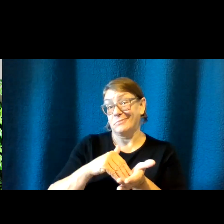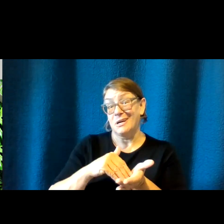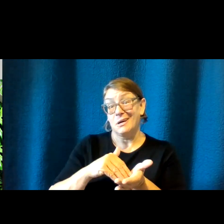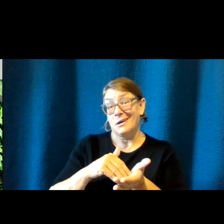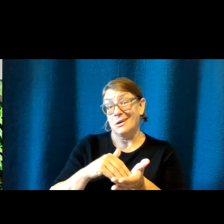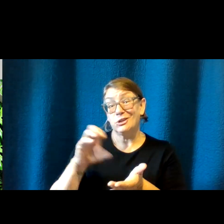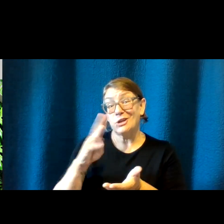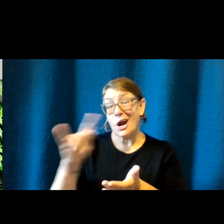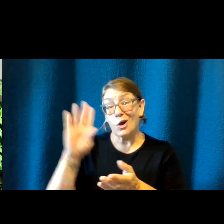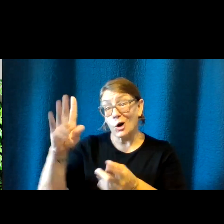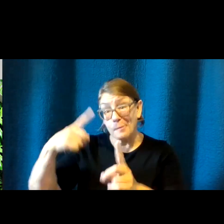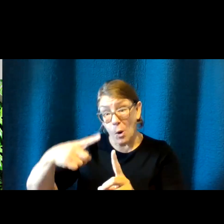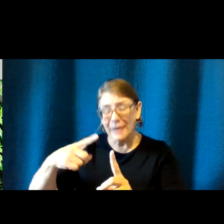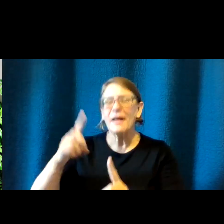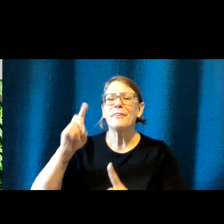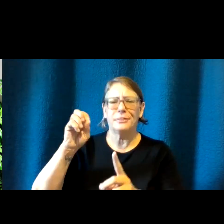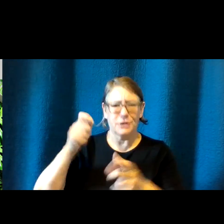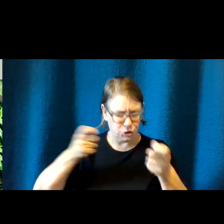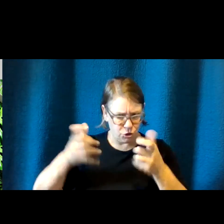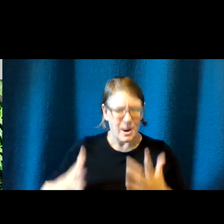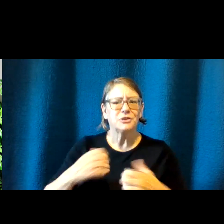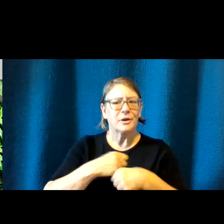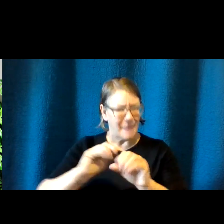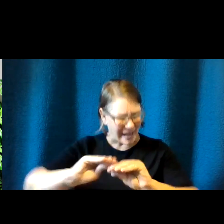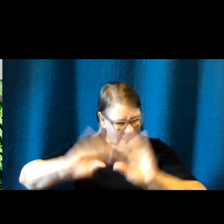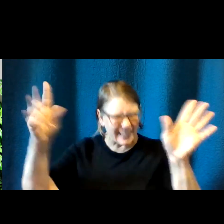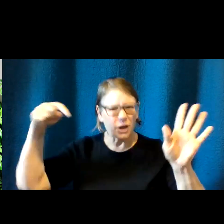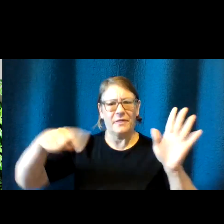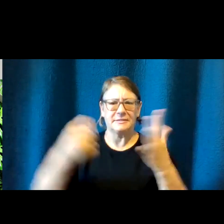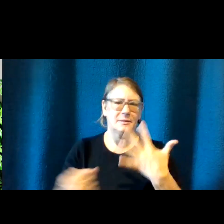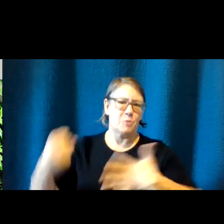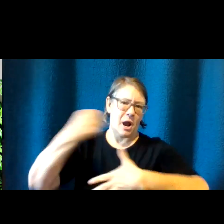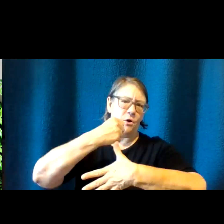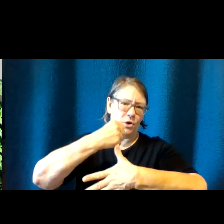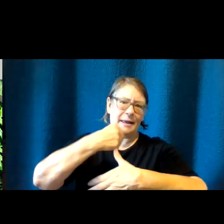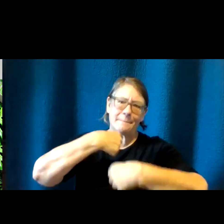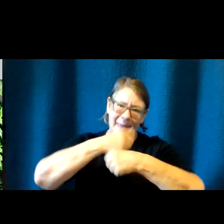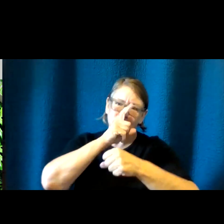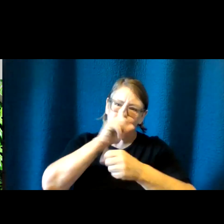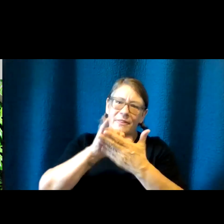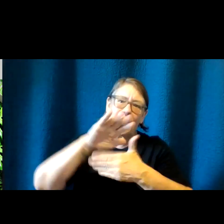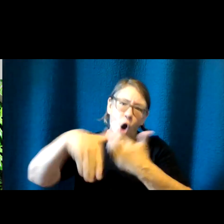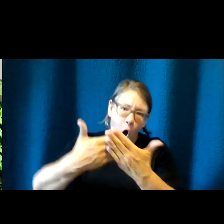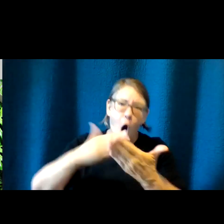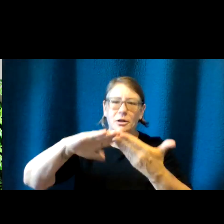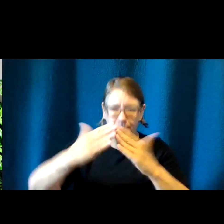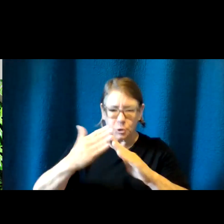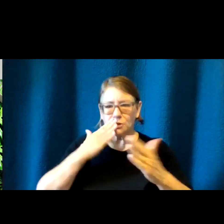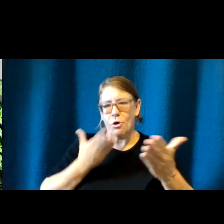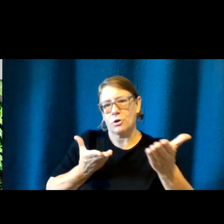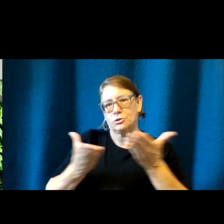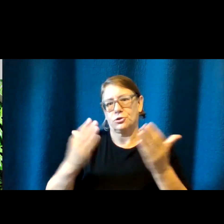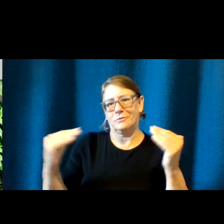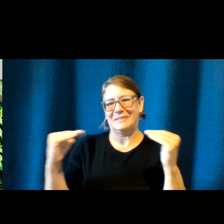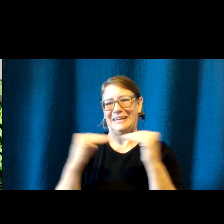has made it very clear that this is a priority, and that making sure that all communities are served for